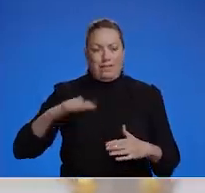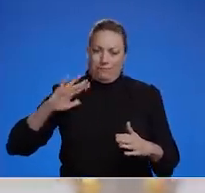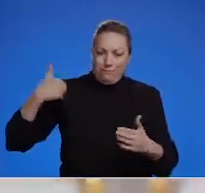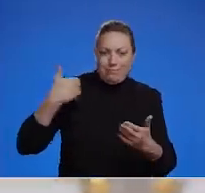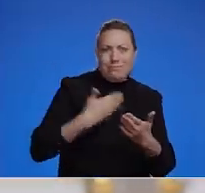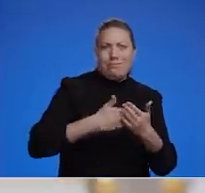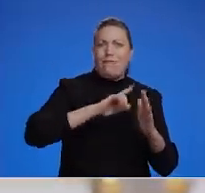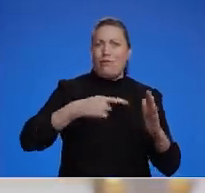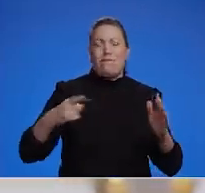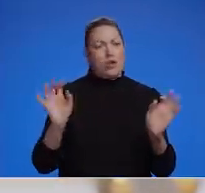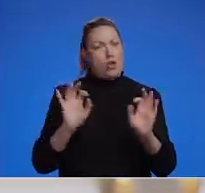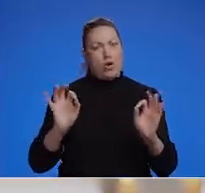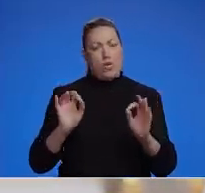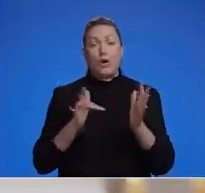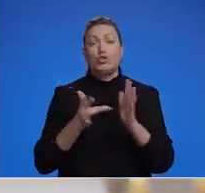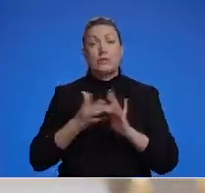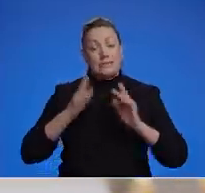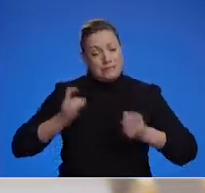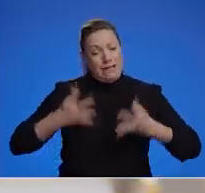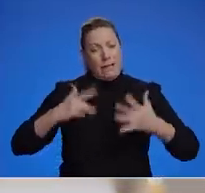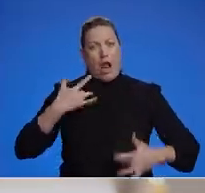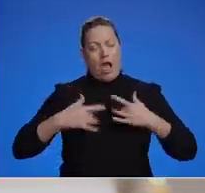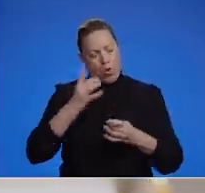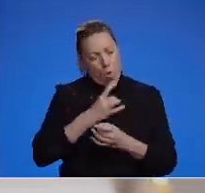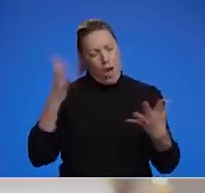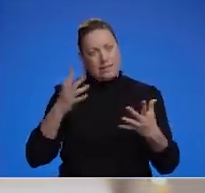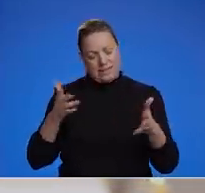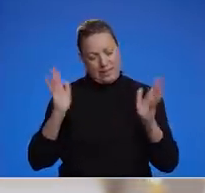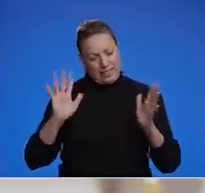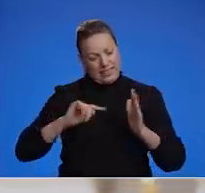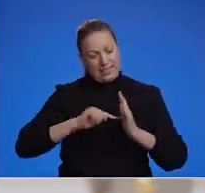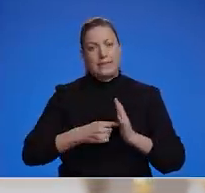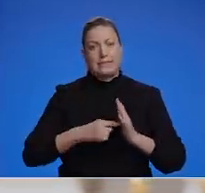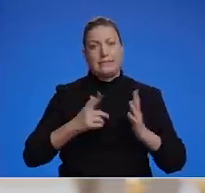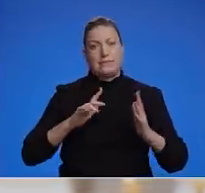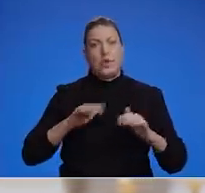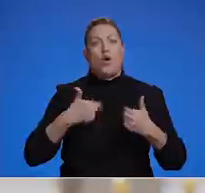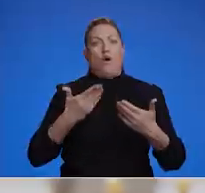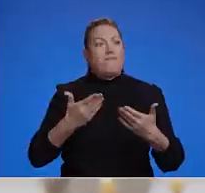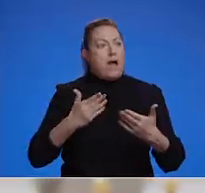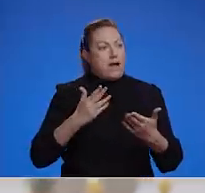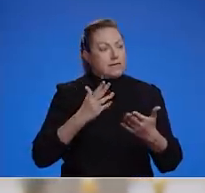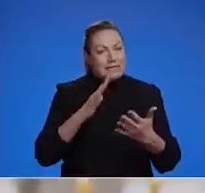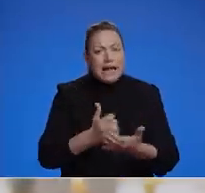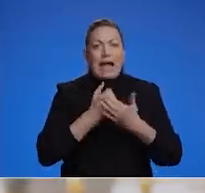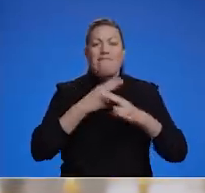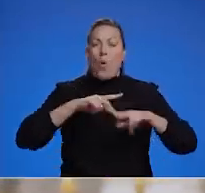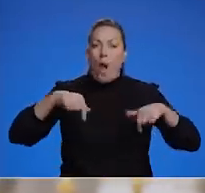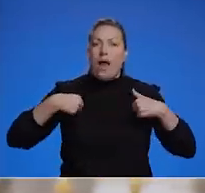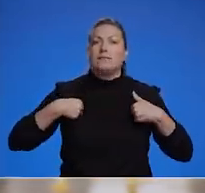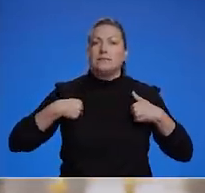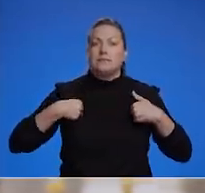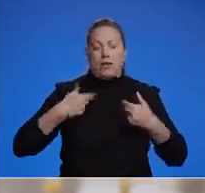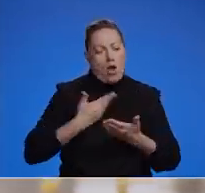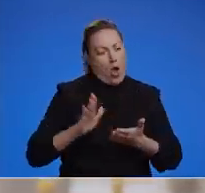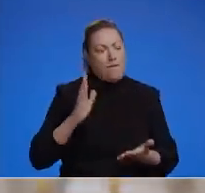that, he has made his appearance once and for all, now at the end of the last age, to do away with sin by